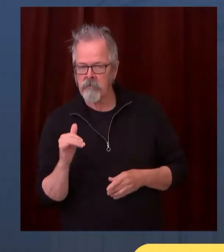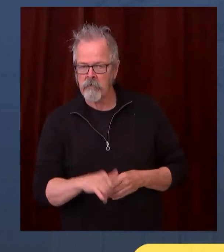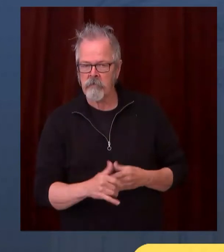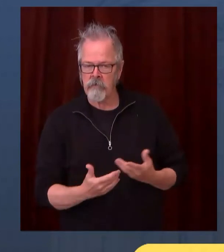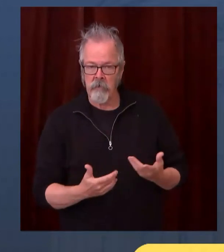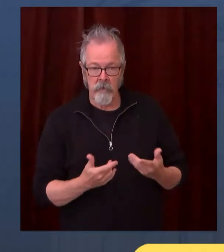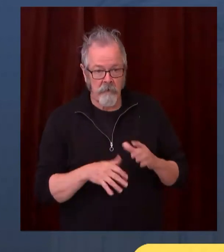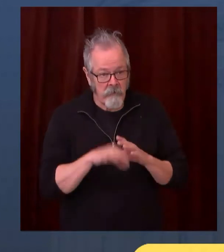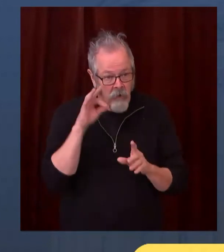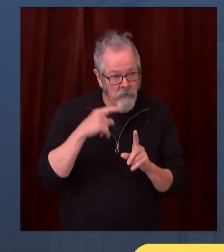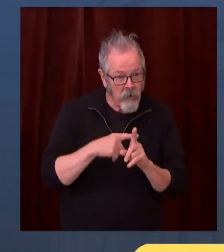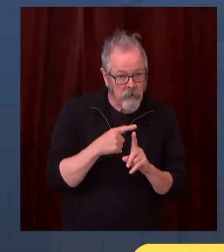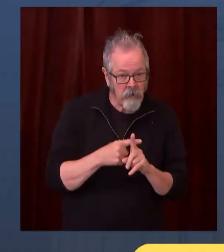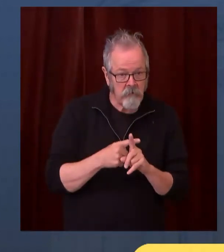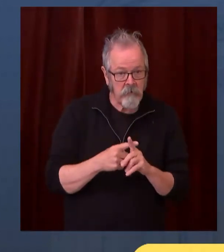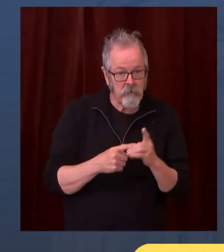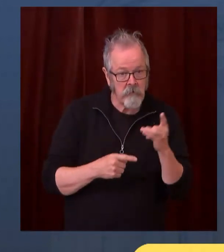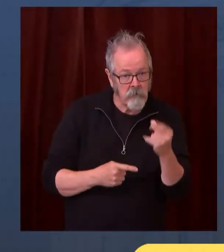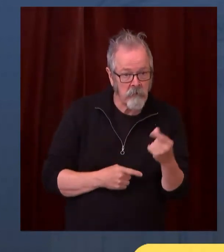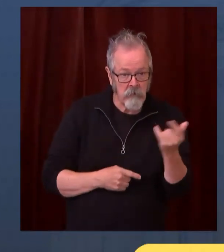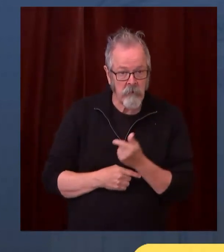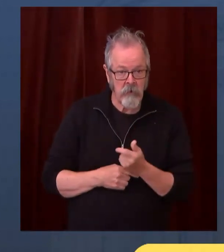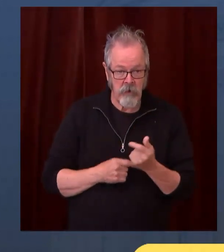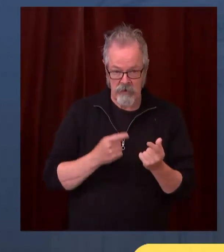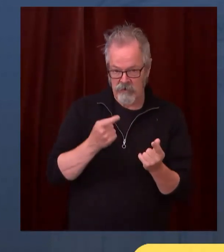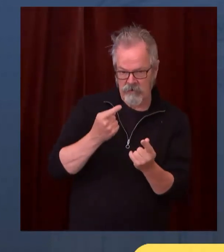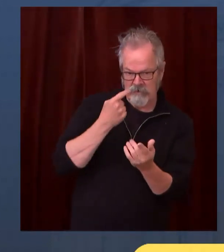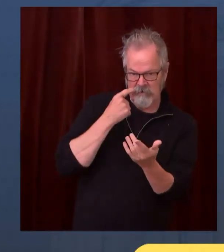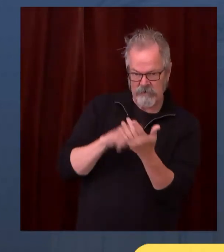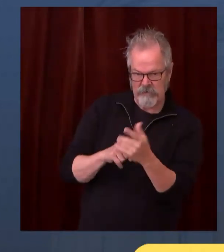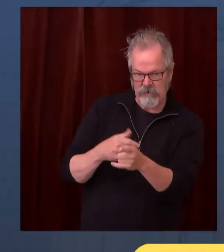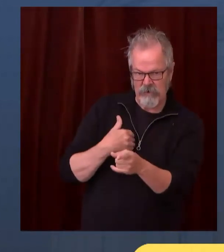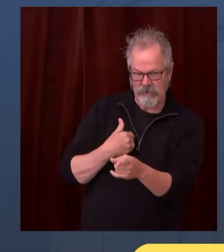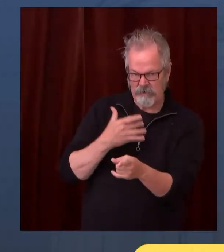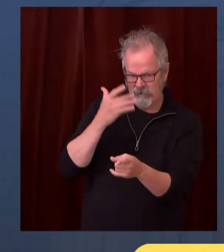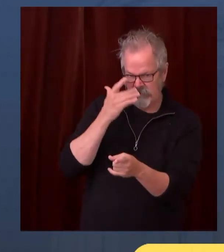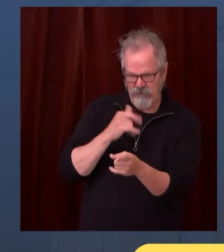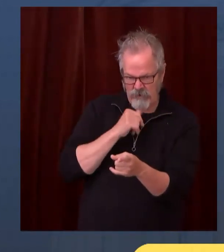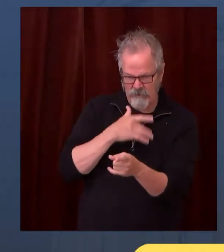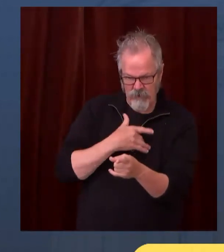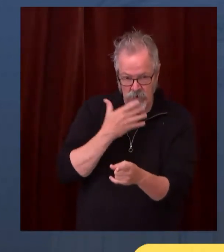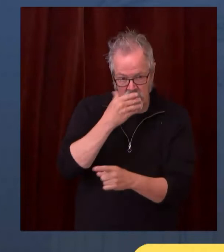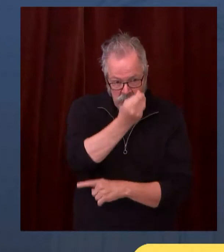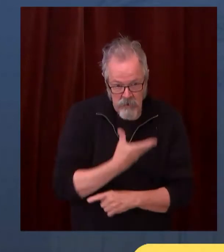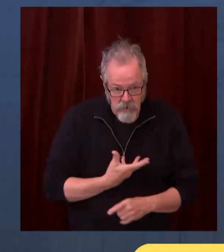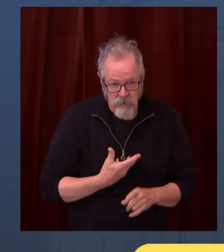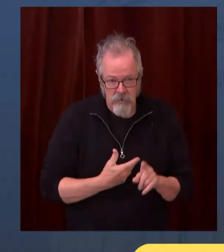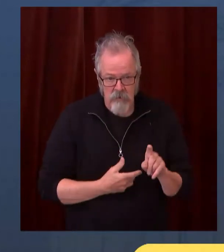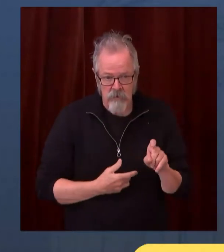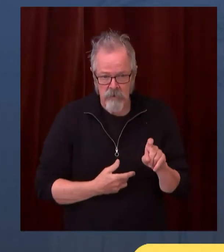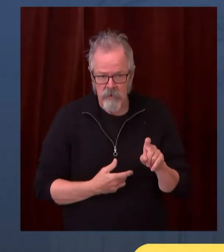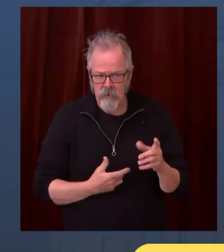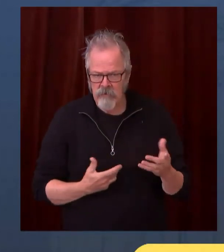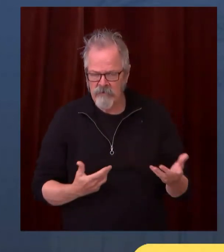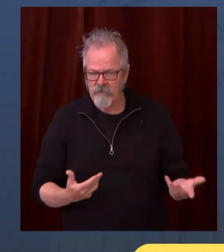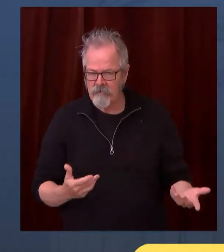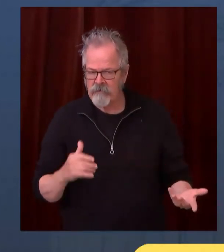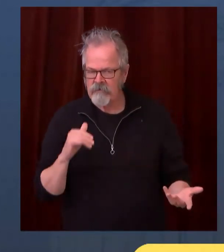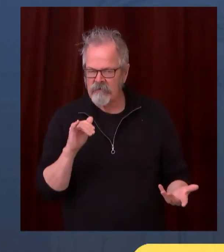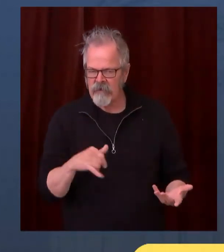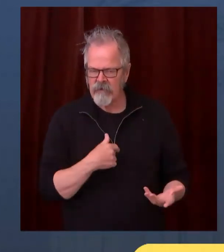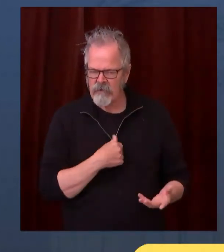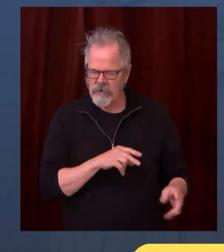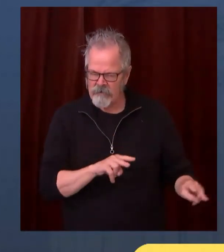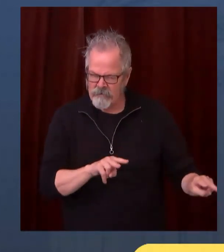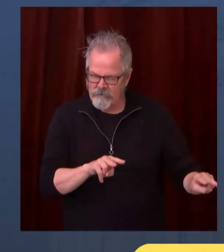suspected new resident or staff. So we watch those very closely. And again, I